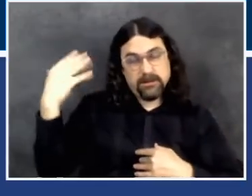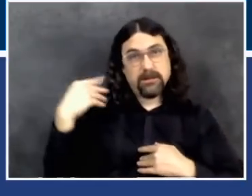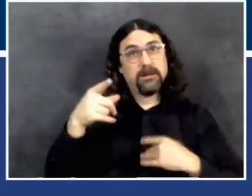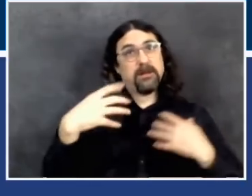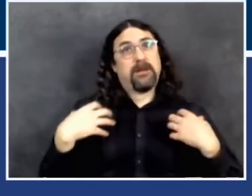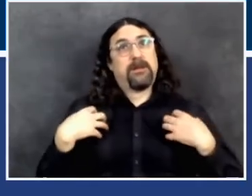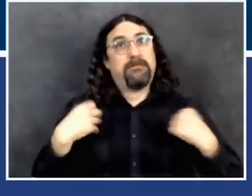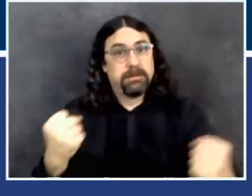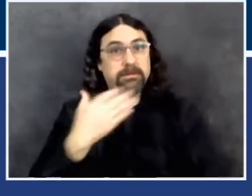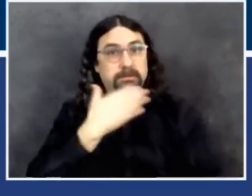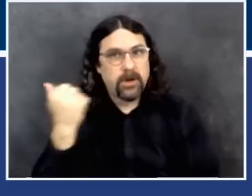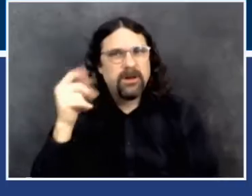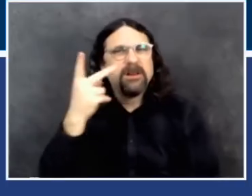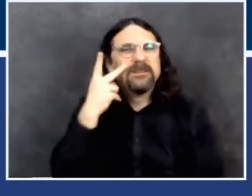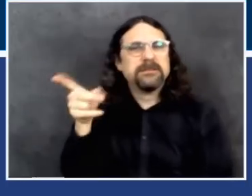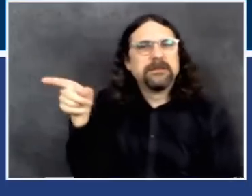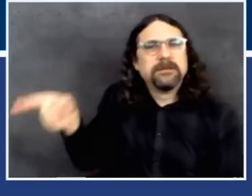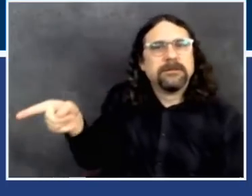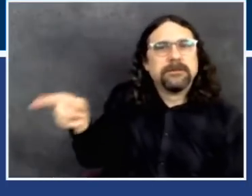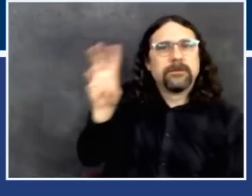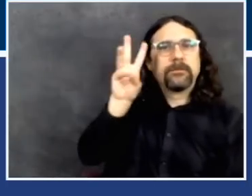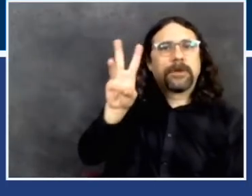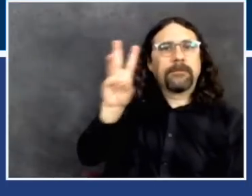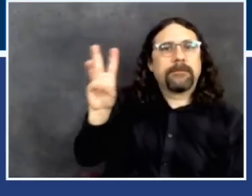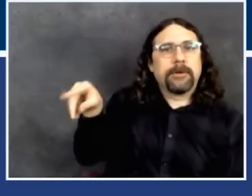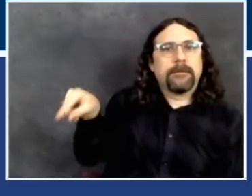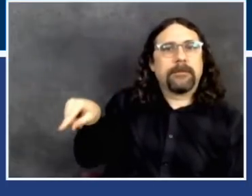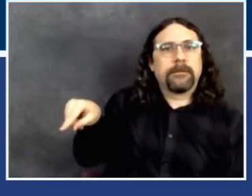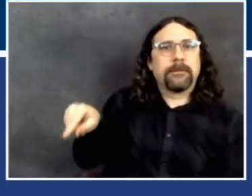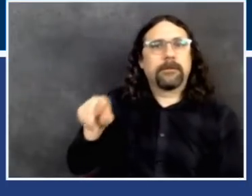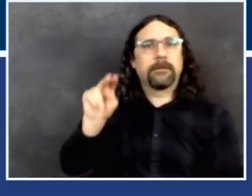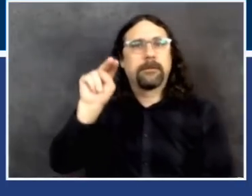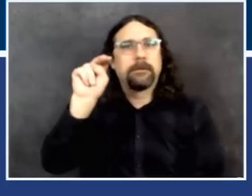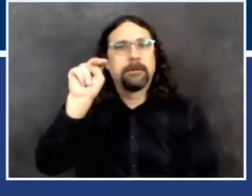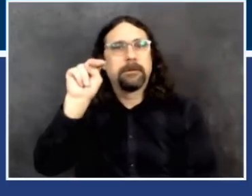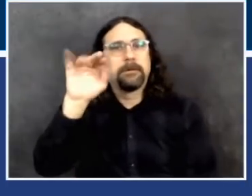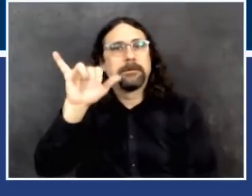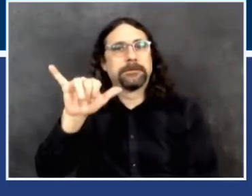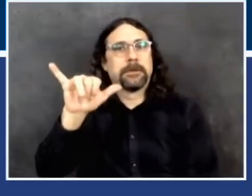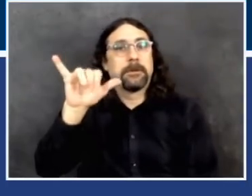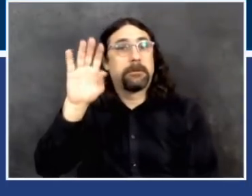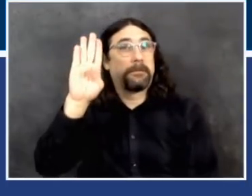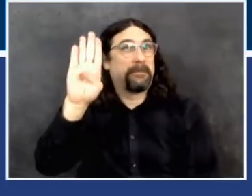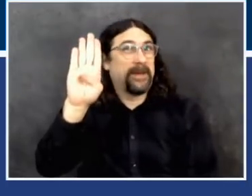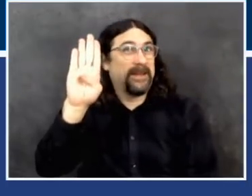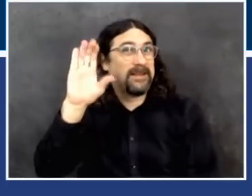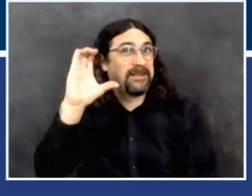nybc.org/COVID-plasma, and you will be doing another New Yorker a great, great favor.